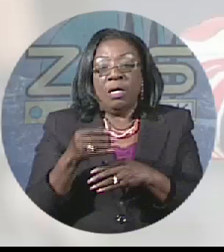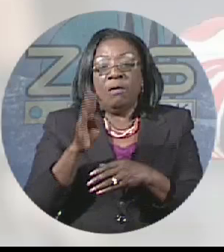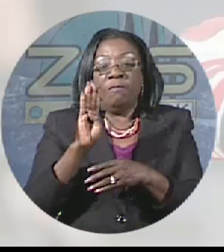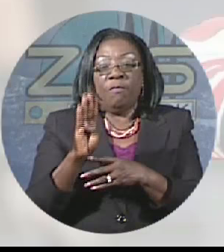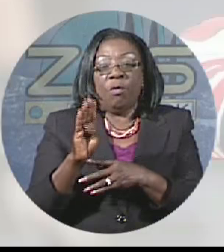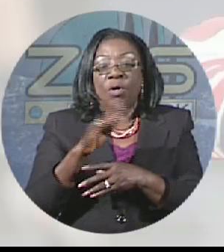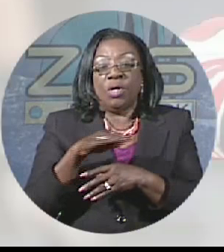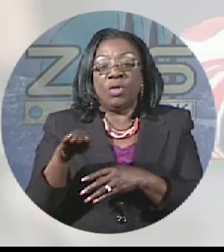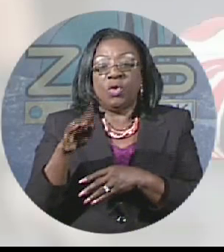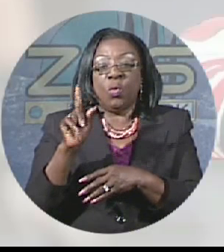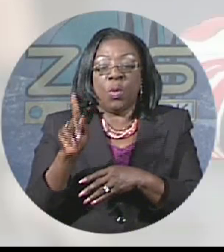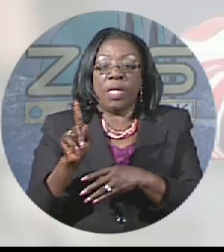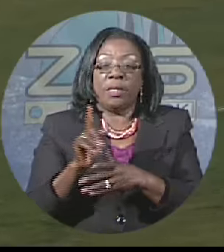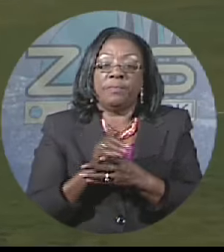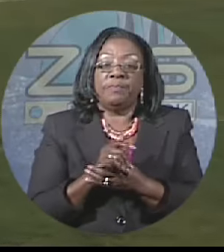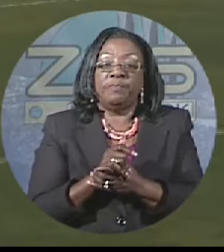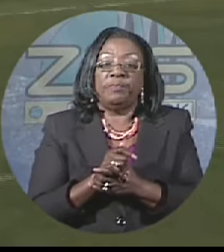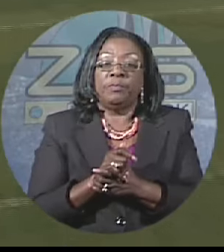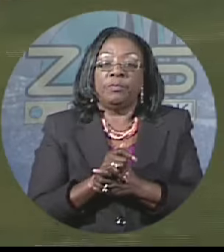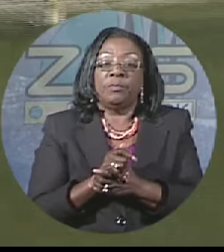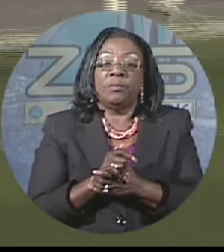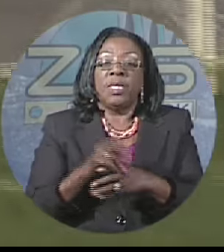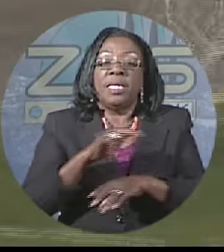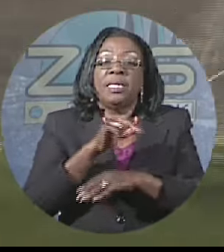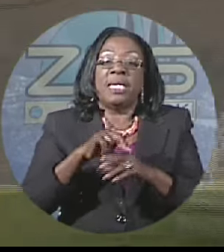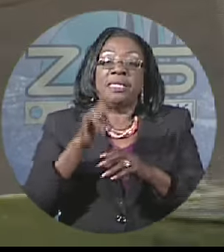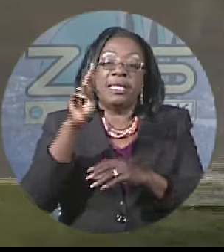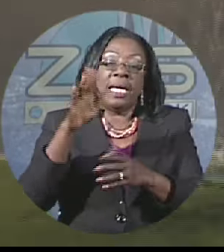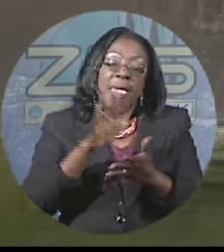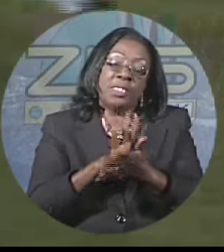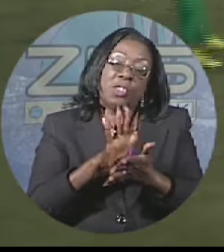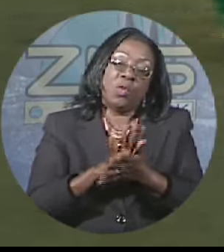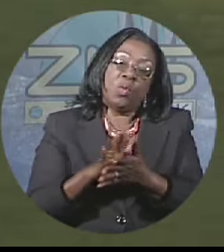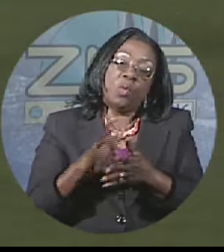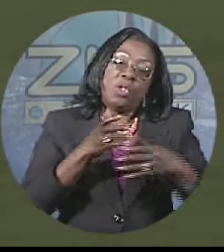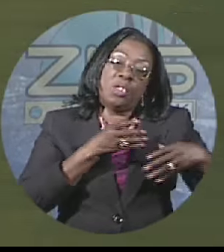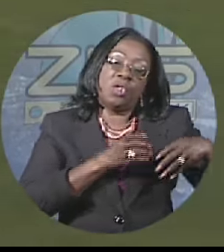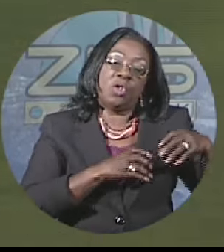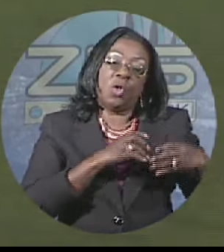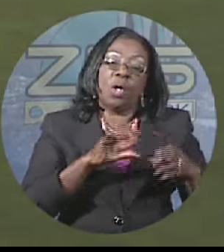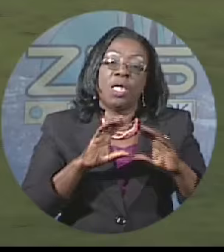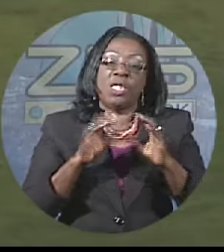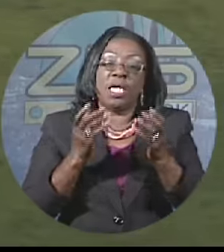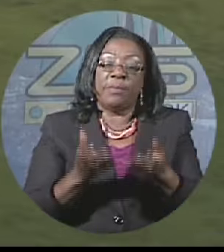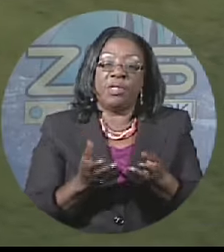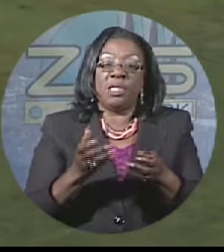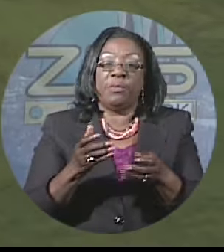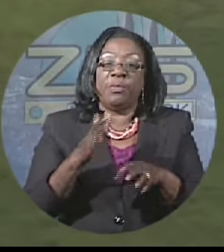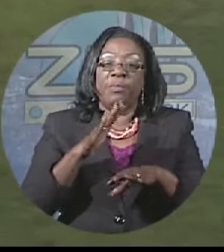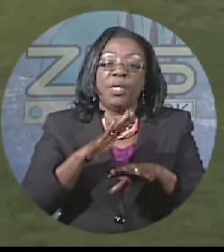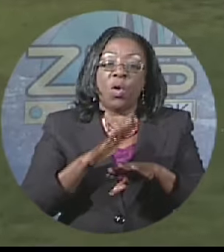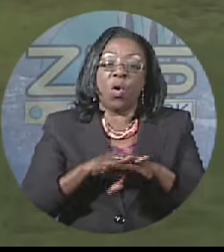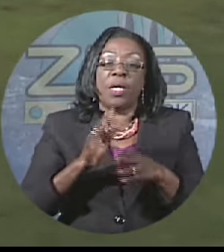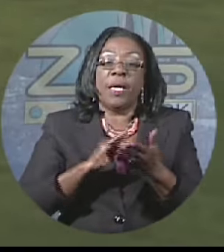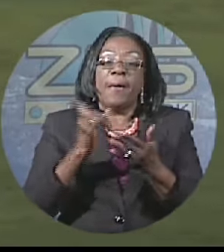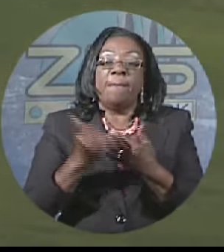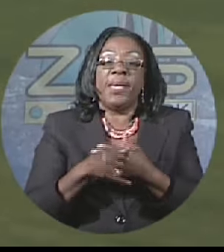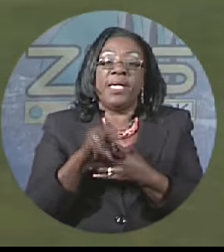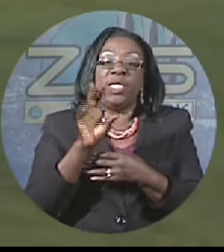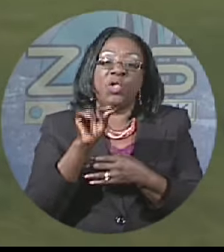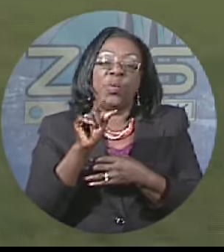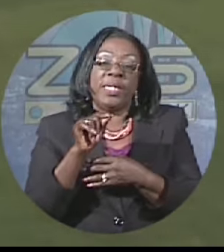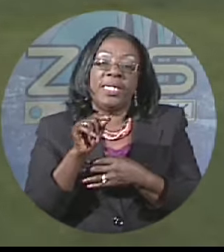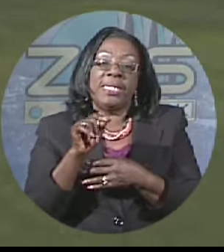Fort Wayne 4-1. The National High School Soccer Championships will run May 20th through June 4th. SAC